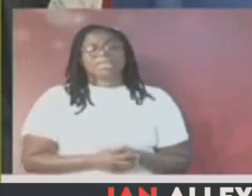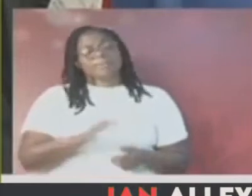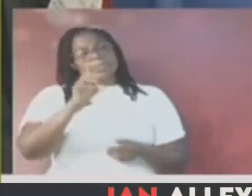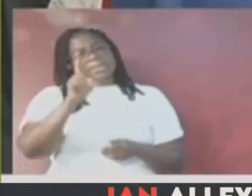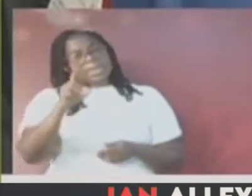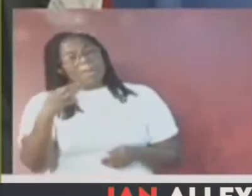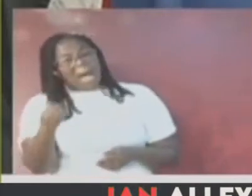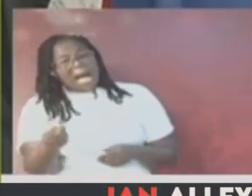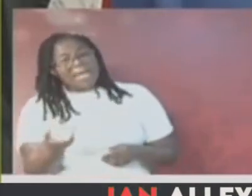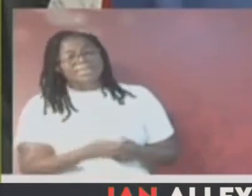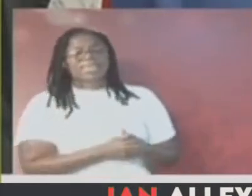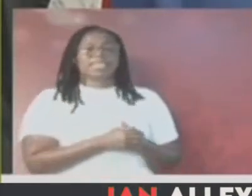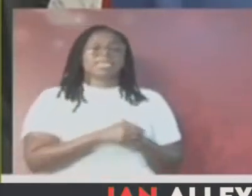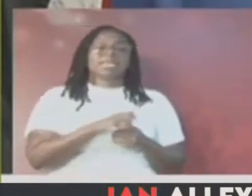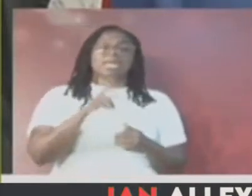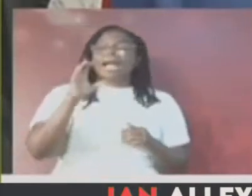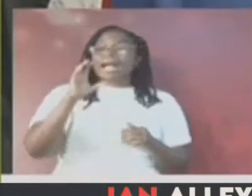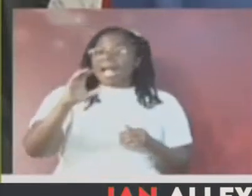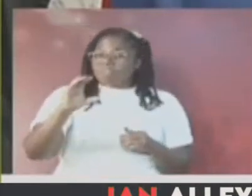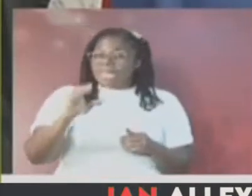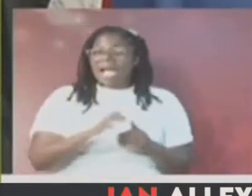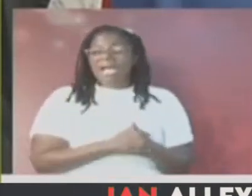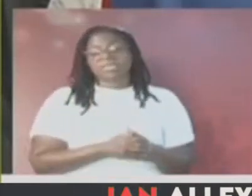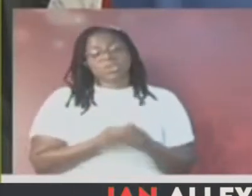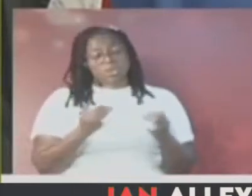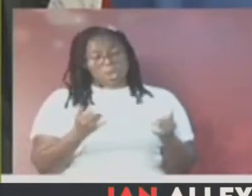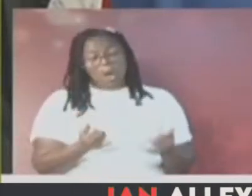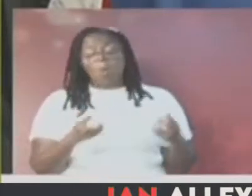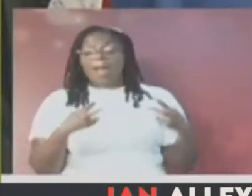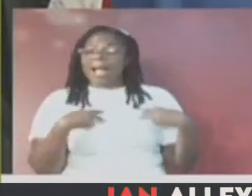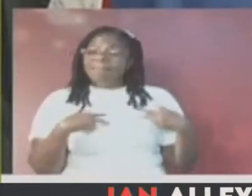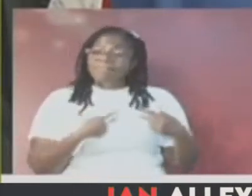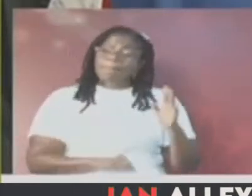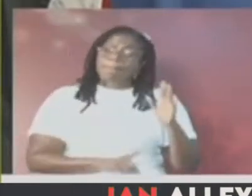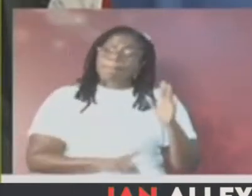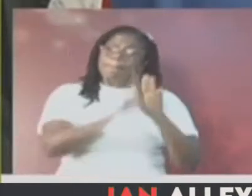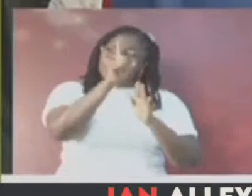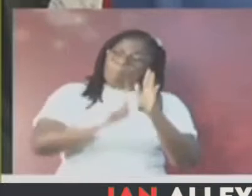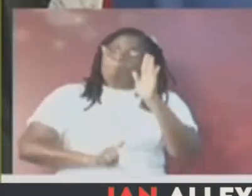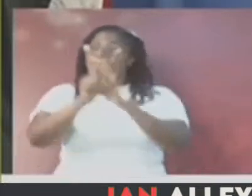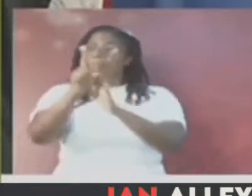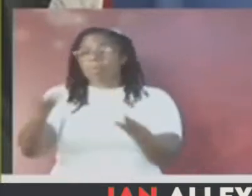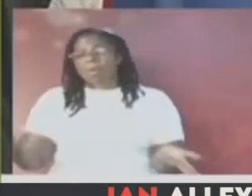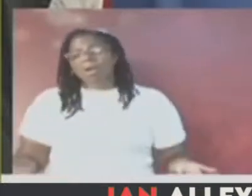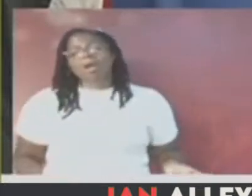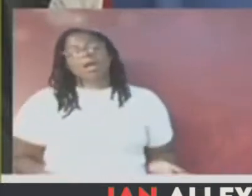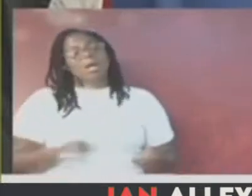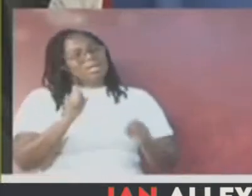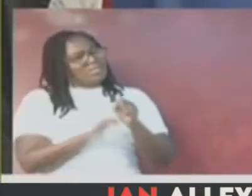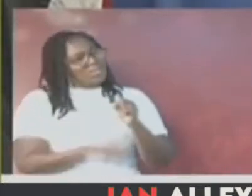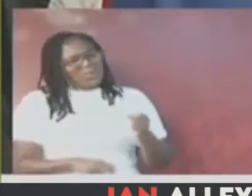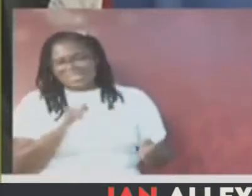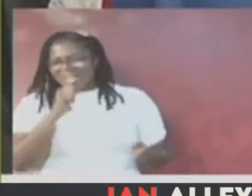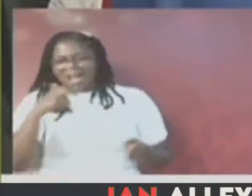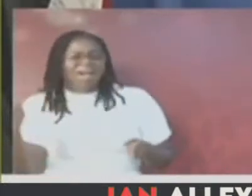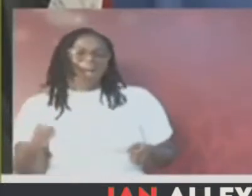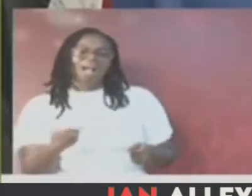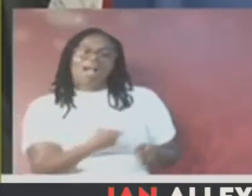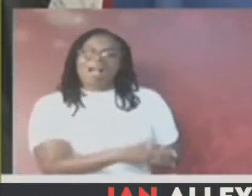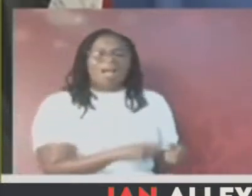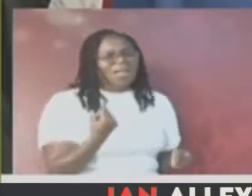right up there behind. So it is the national population that is providing hiding the petri dish virus.